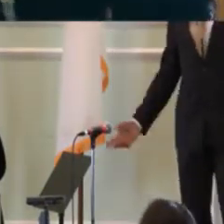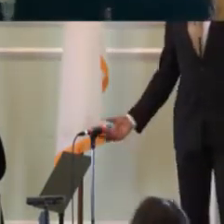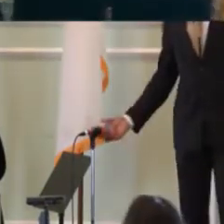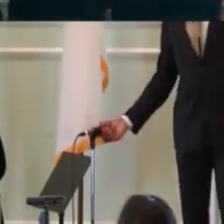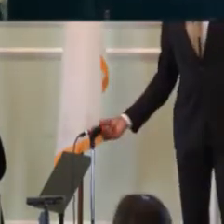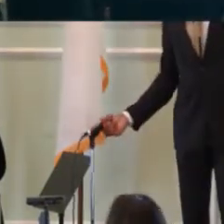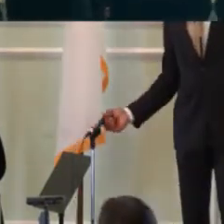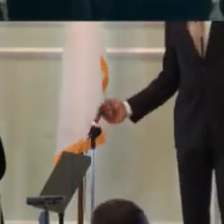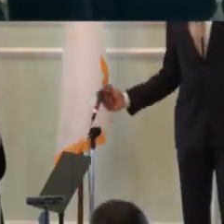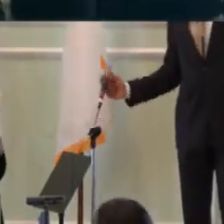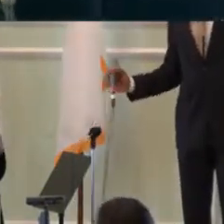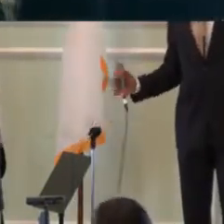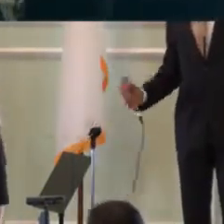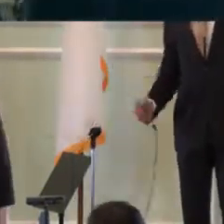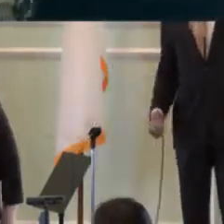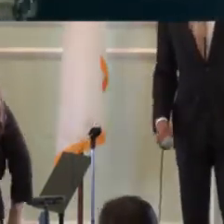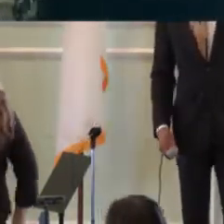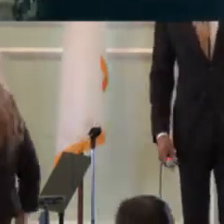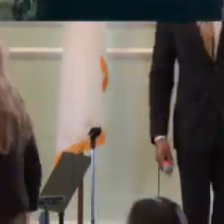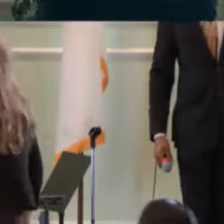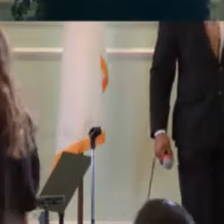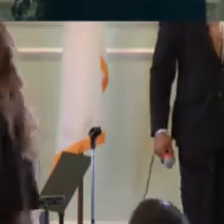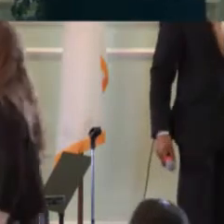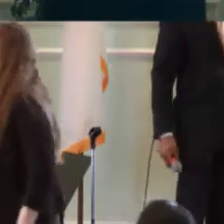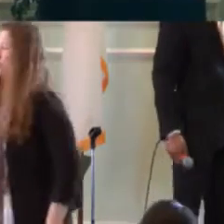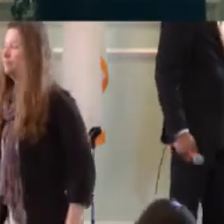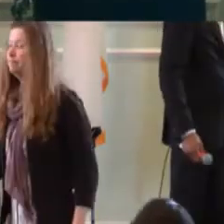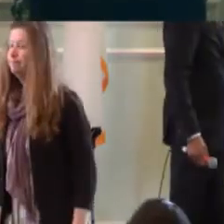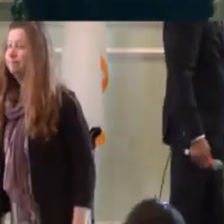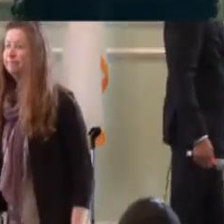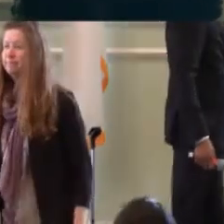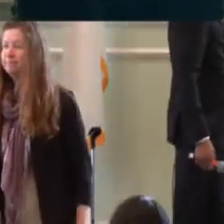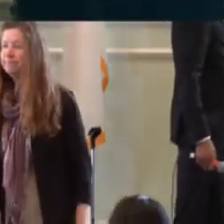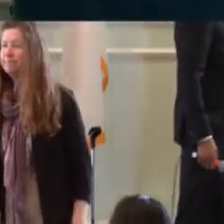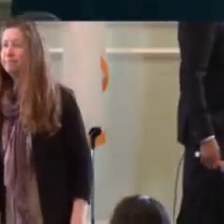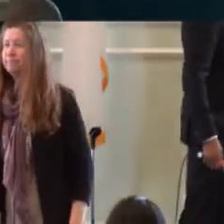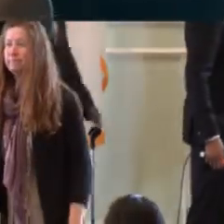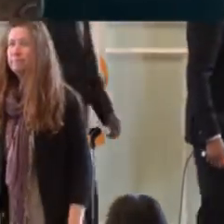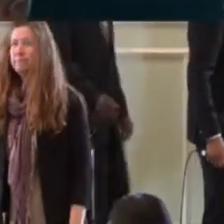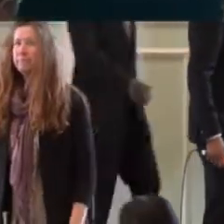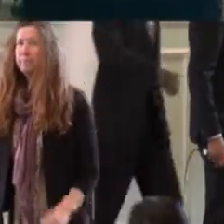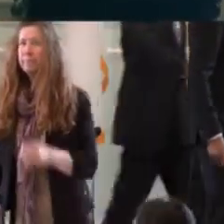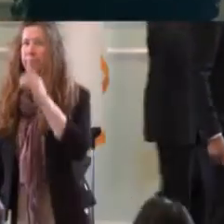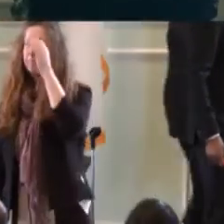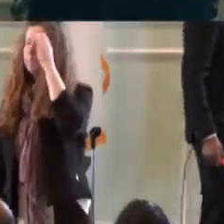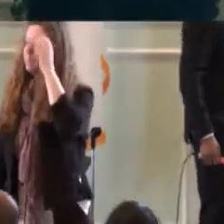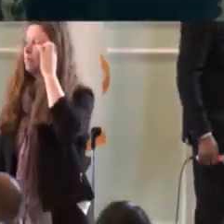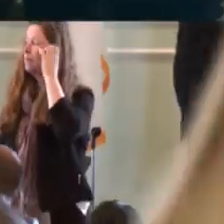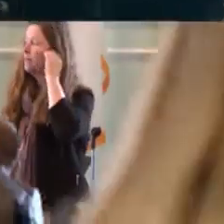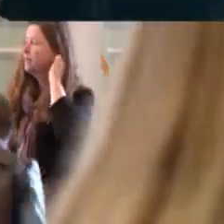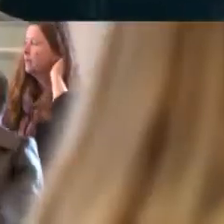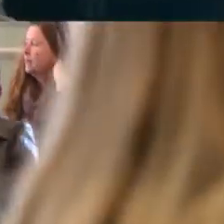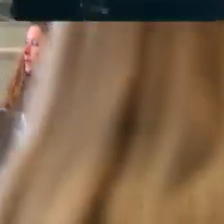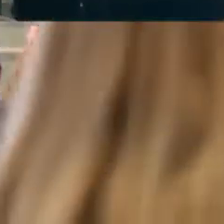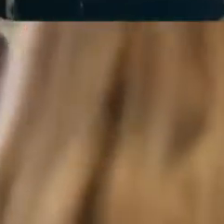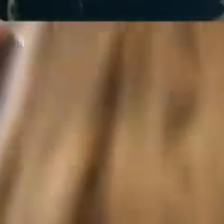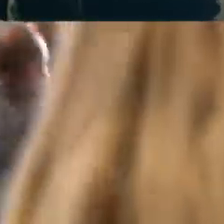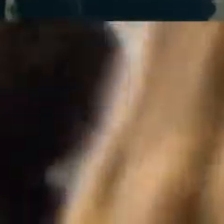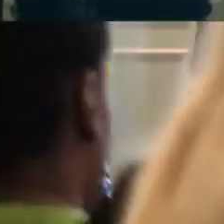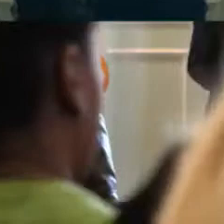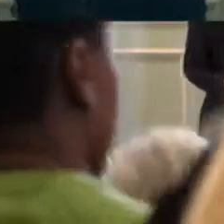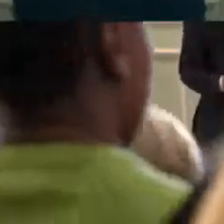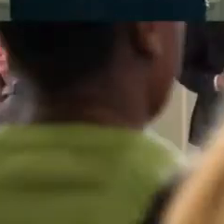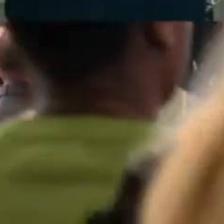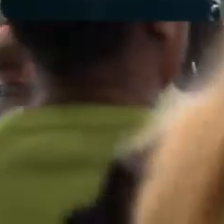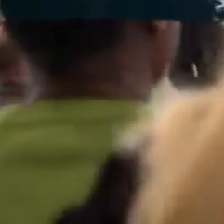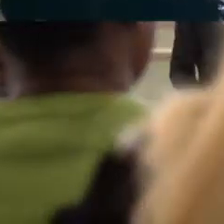I'd ask the church if you'd please join us in standing as we sing our closing hymn, which is 524, 'Tis so